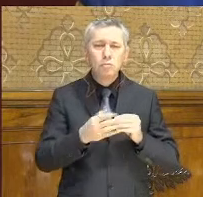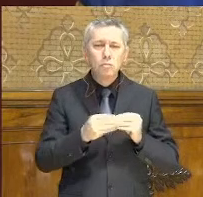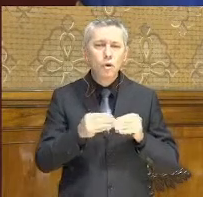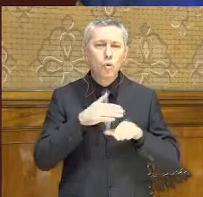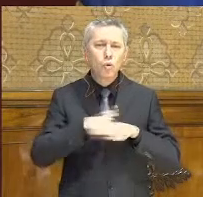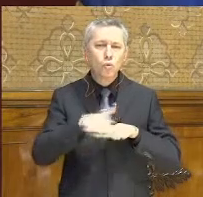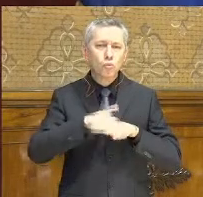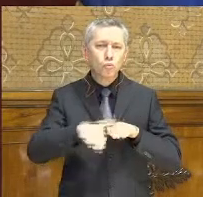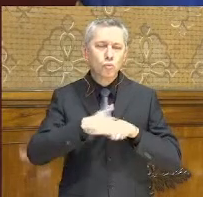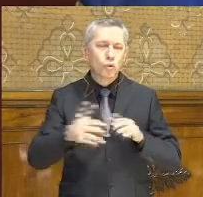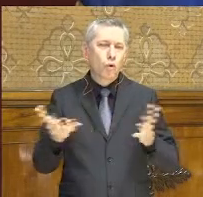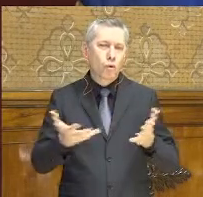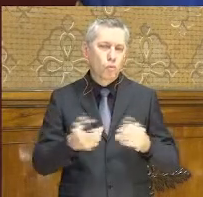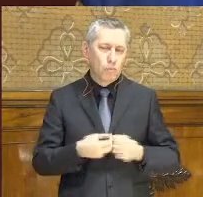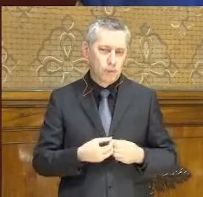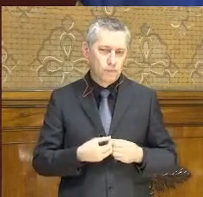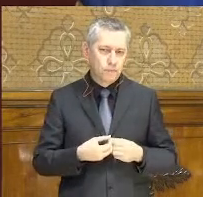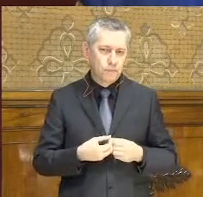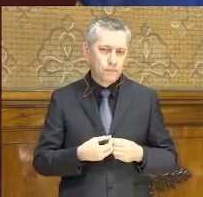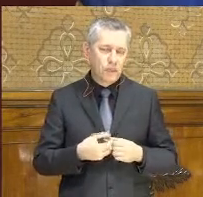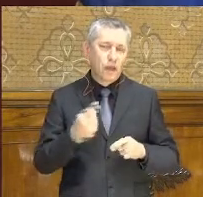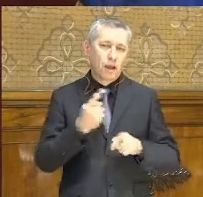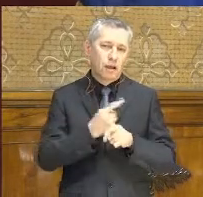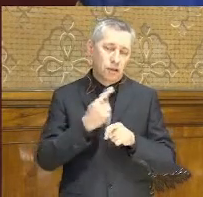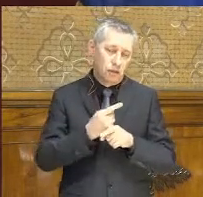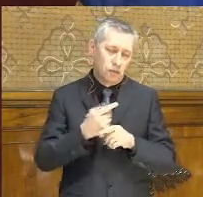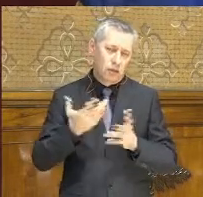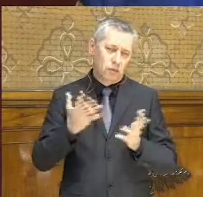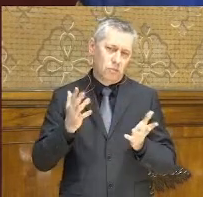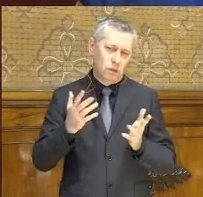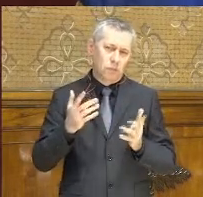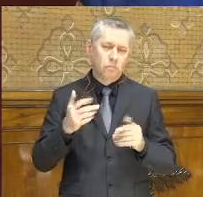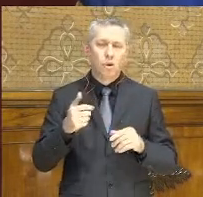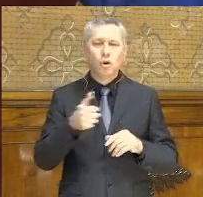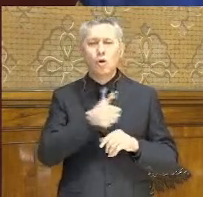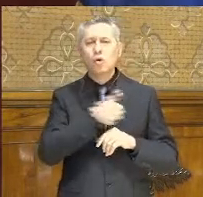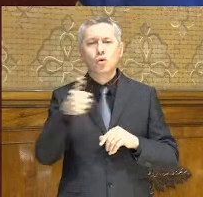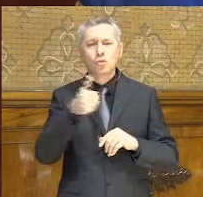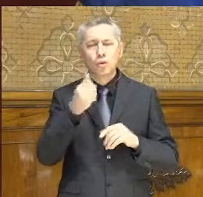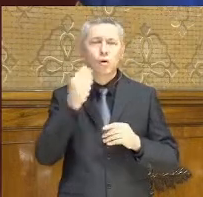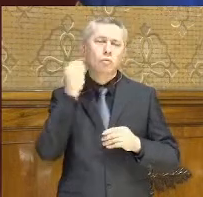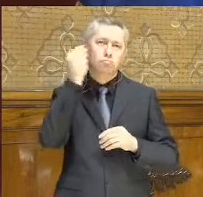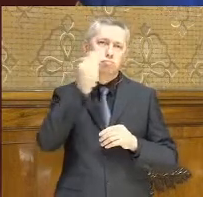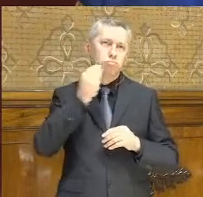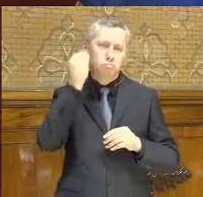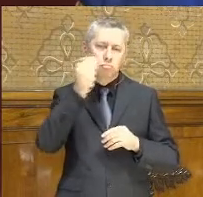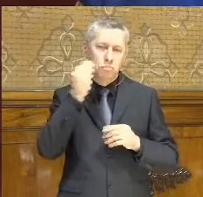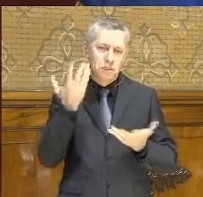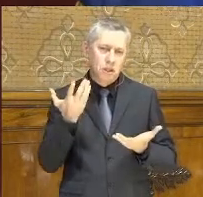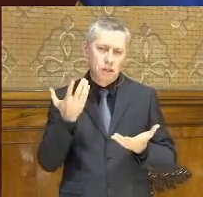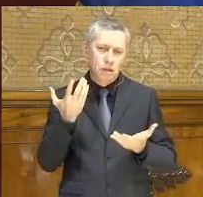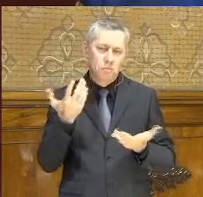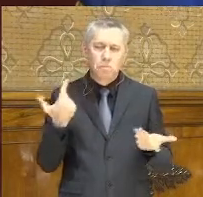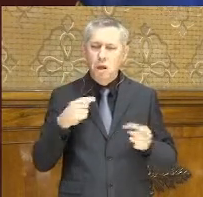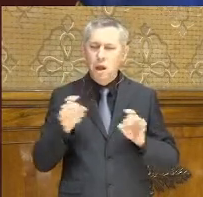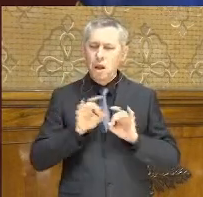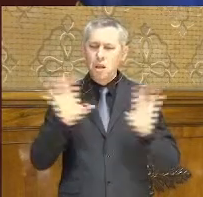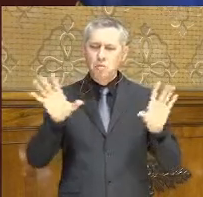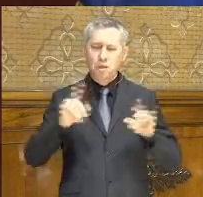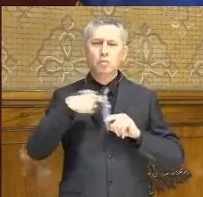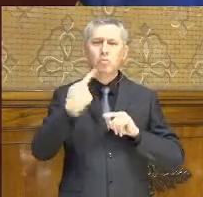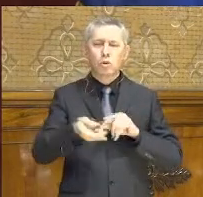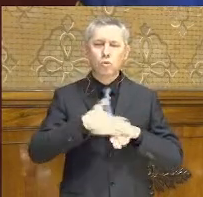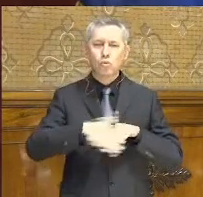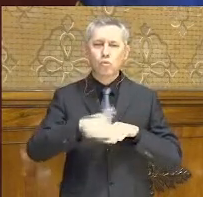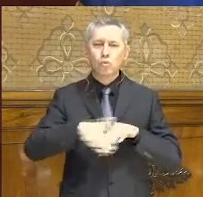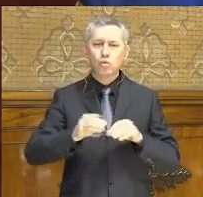ontological question to the agential question, what do we do with freedom?